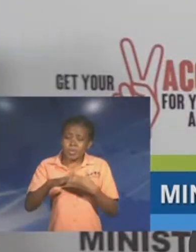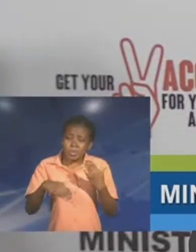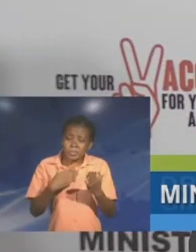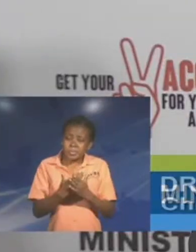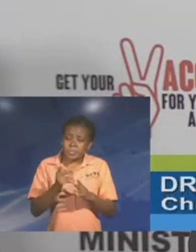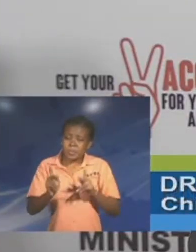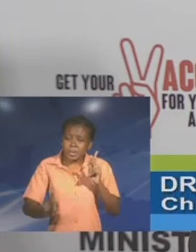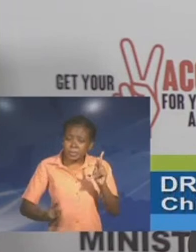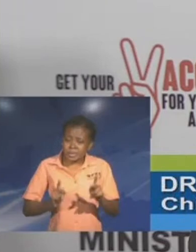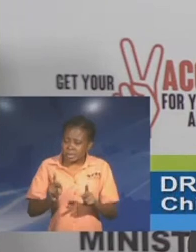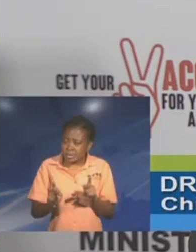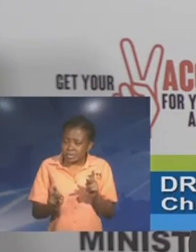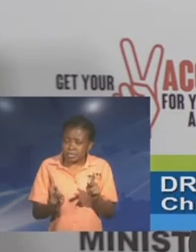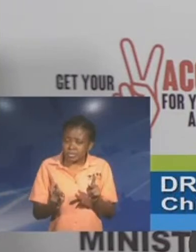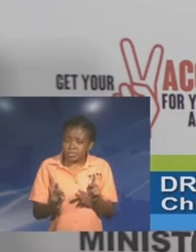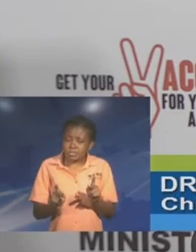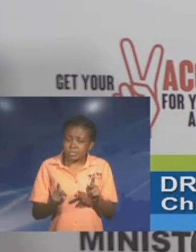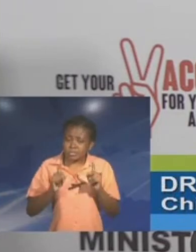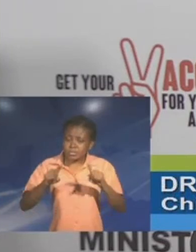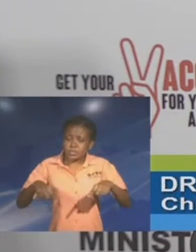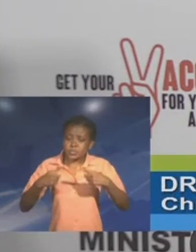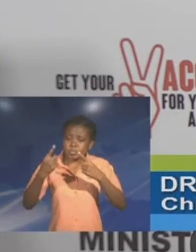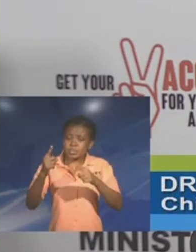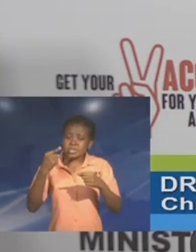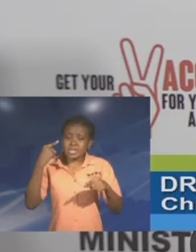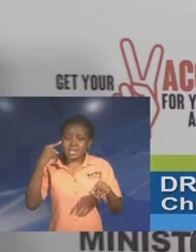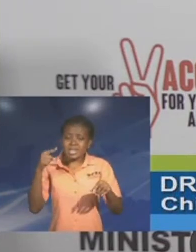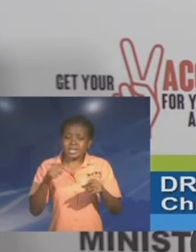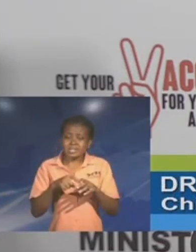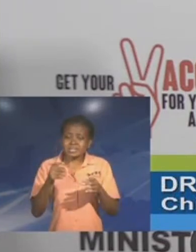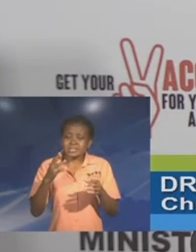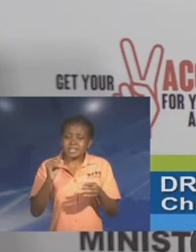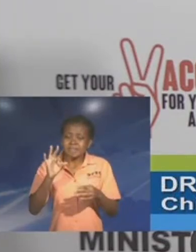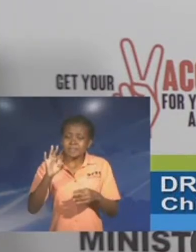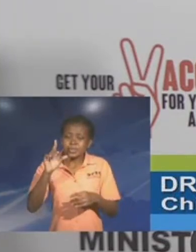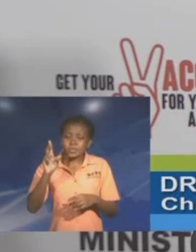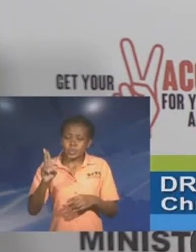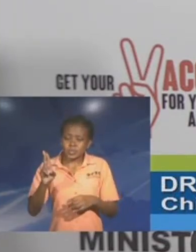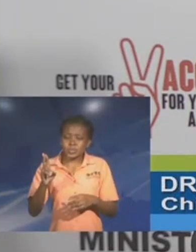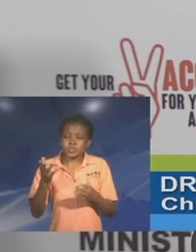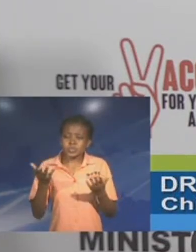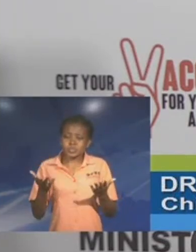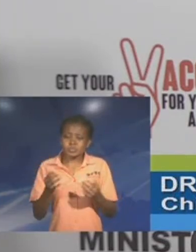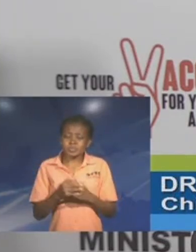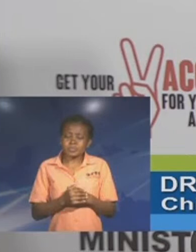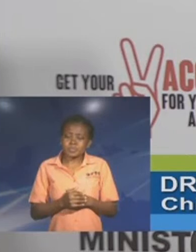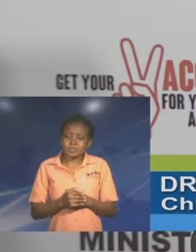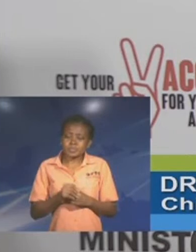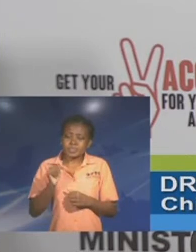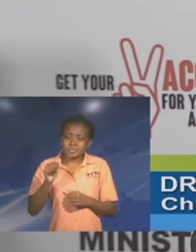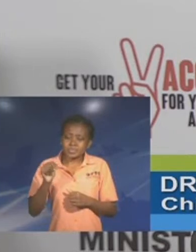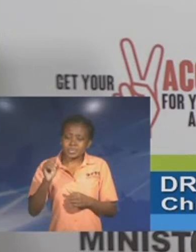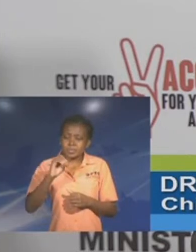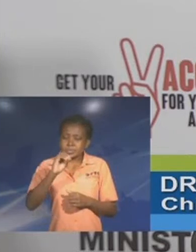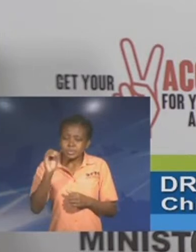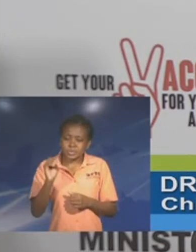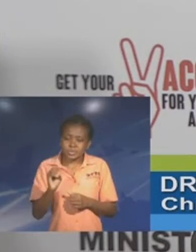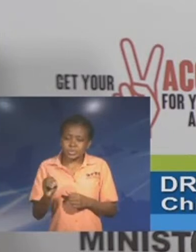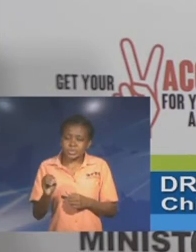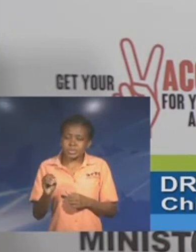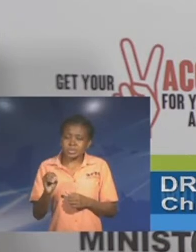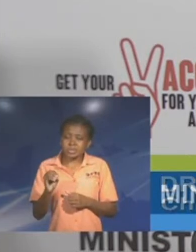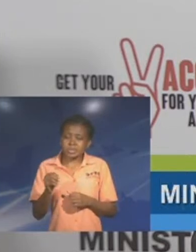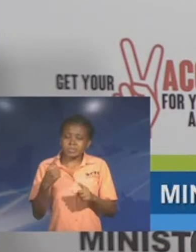the facilities with a flu-like illness or a viral illness, what % of those people are actually positive